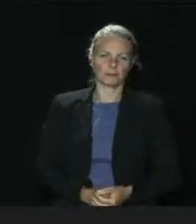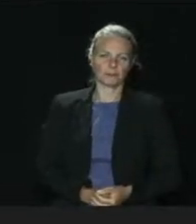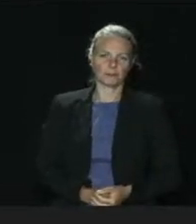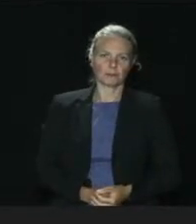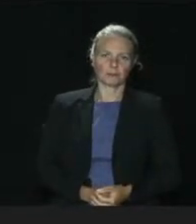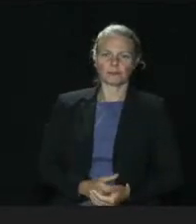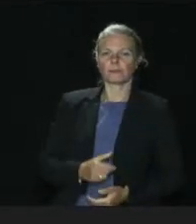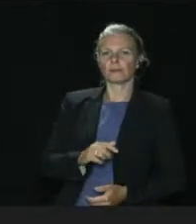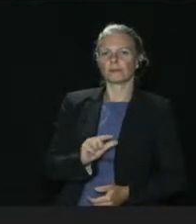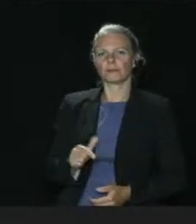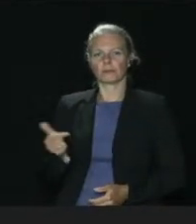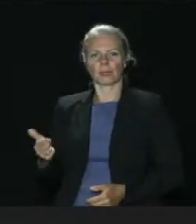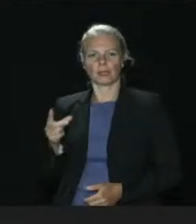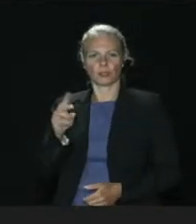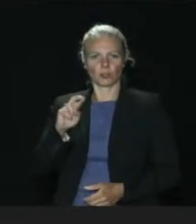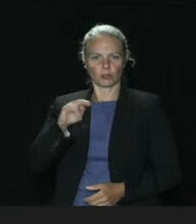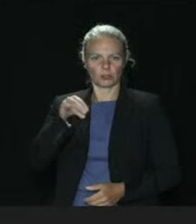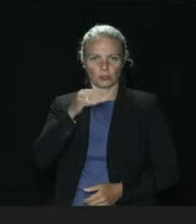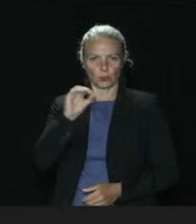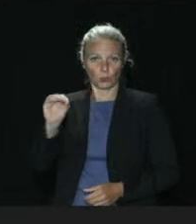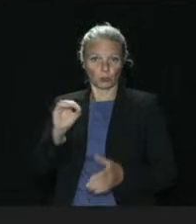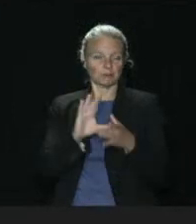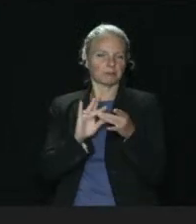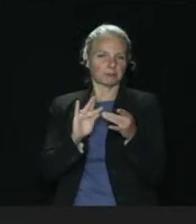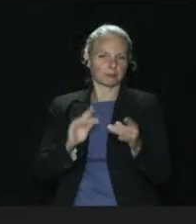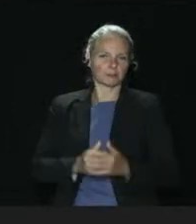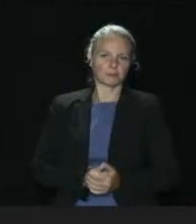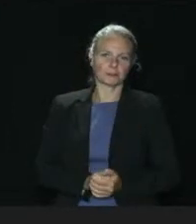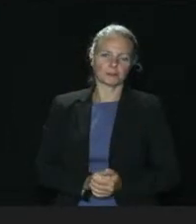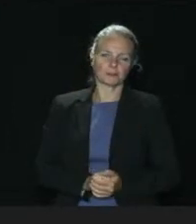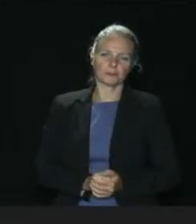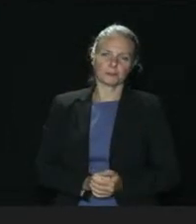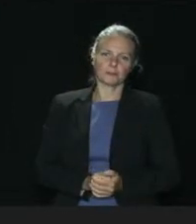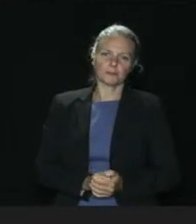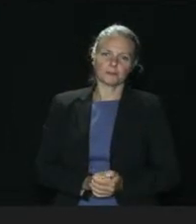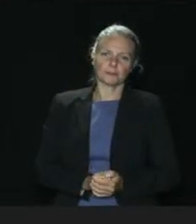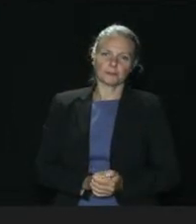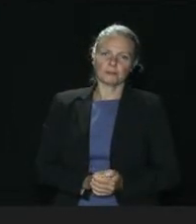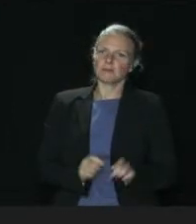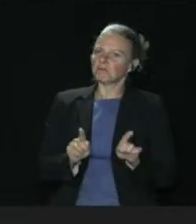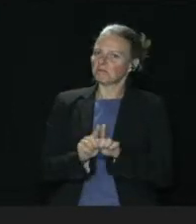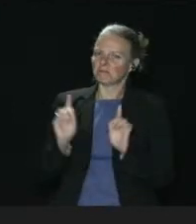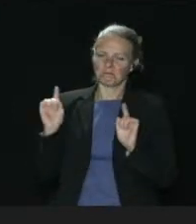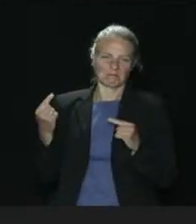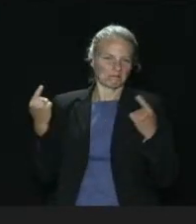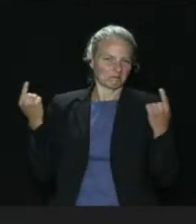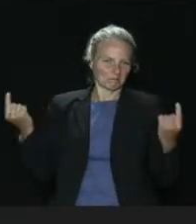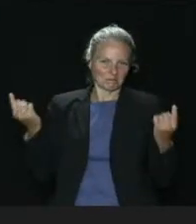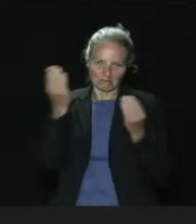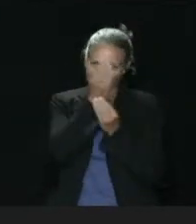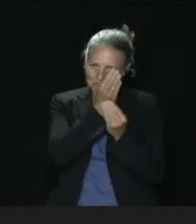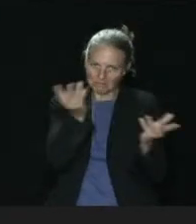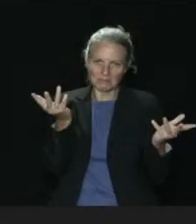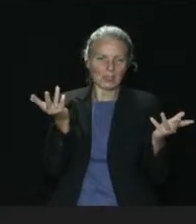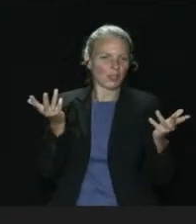Say, Dr. Njoo. This is Dr. Njoo speaking. As we've previously said,